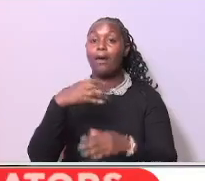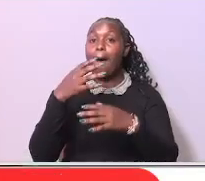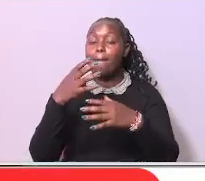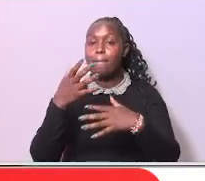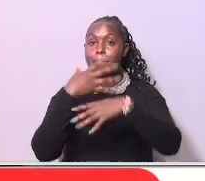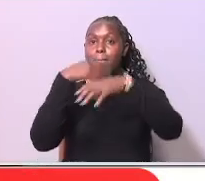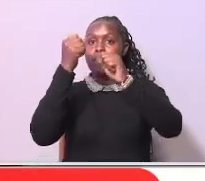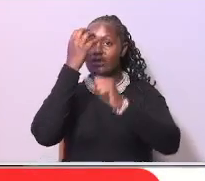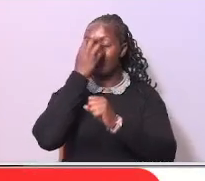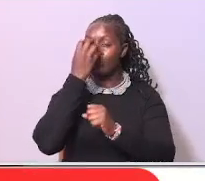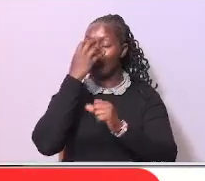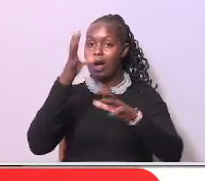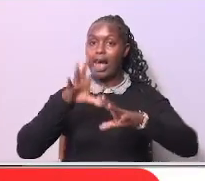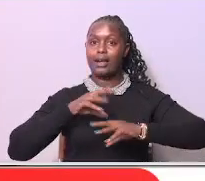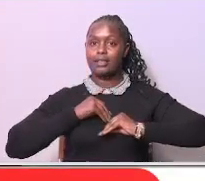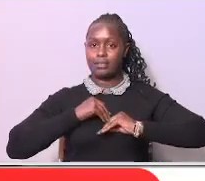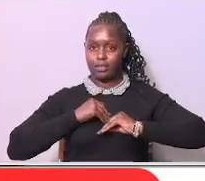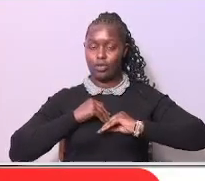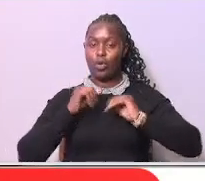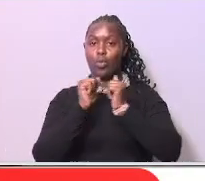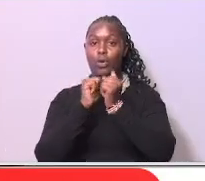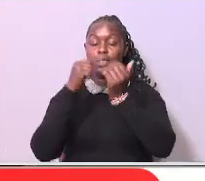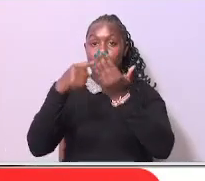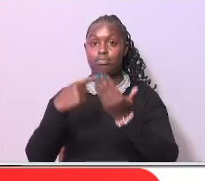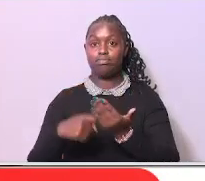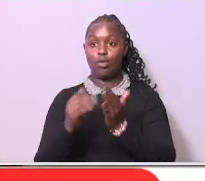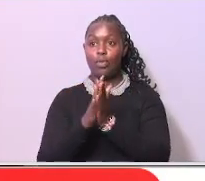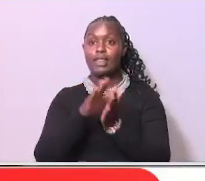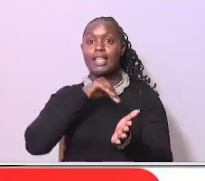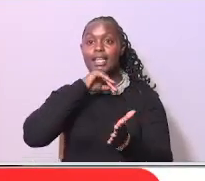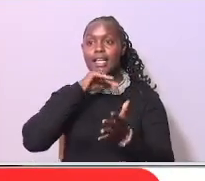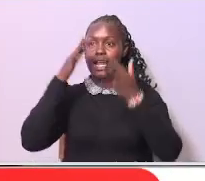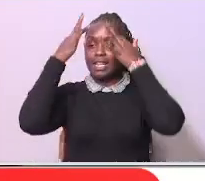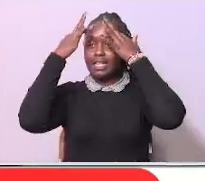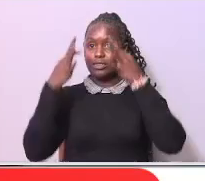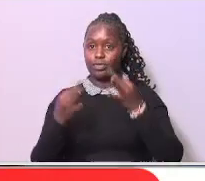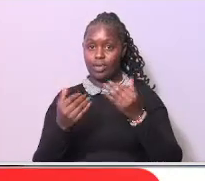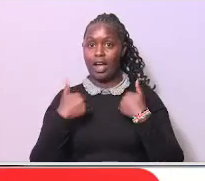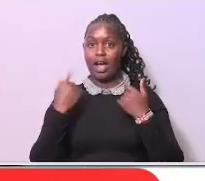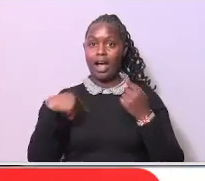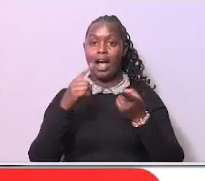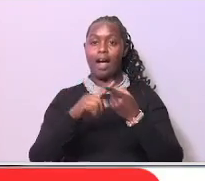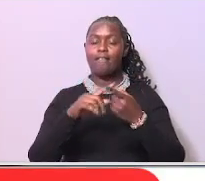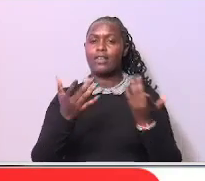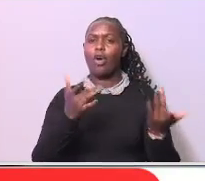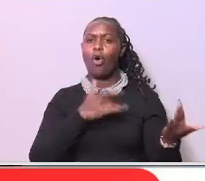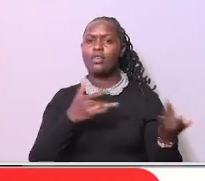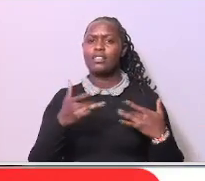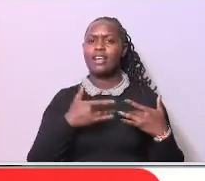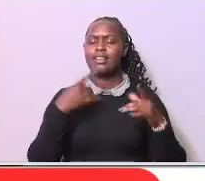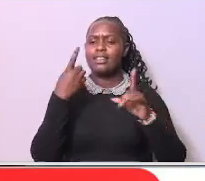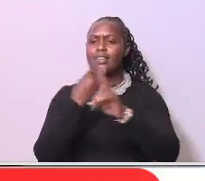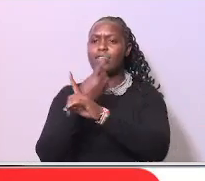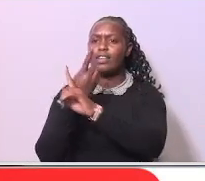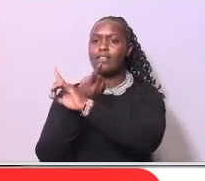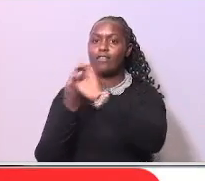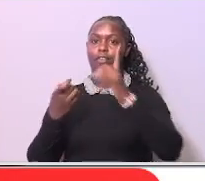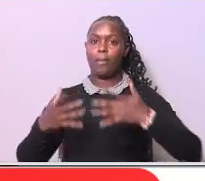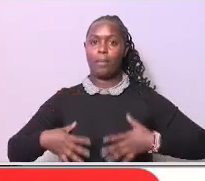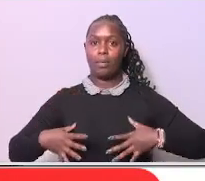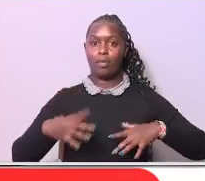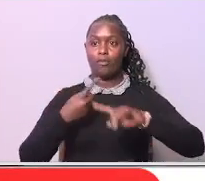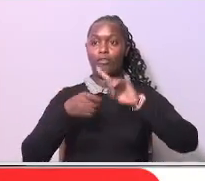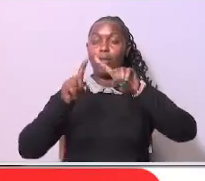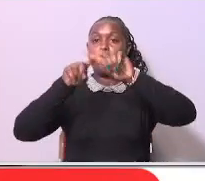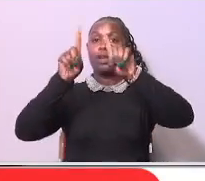To dialogue with opposition leader Raila Odinga, the decision has sparked a flurry of mixed reactions among residents in several counties across